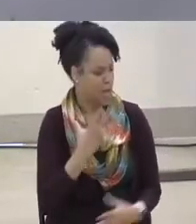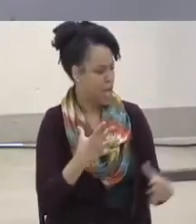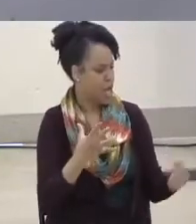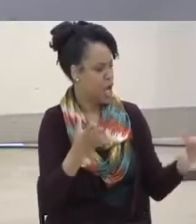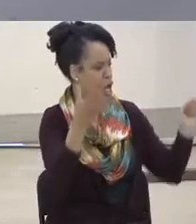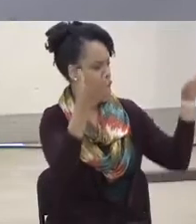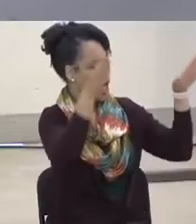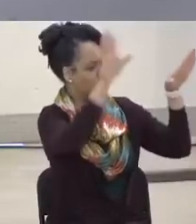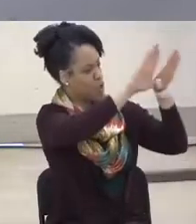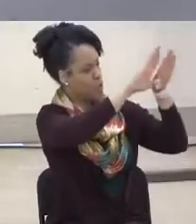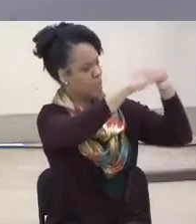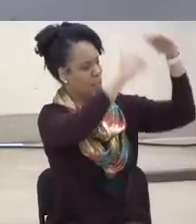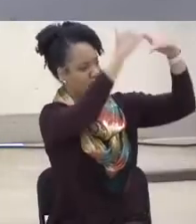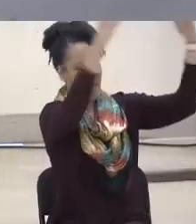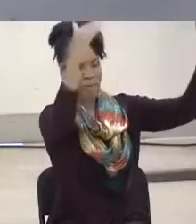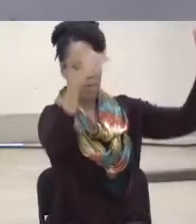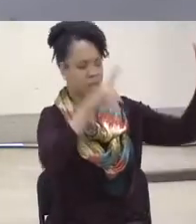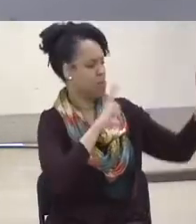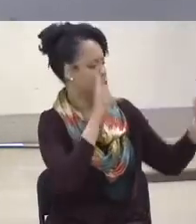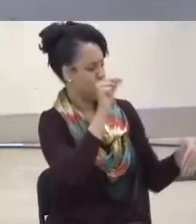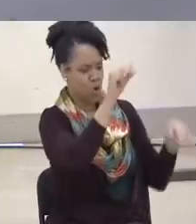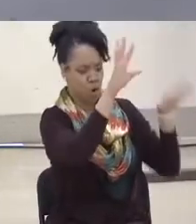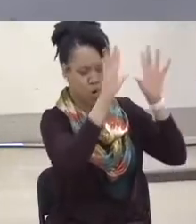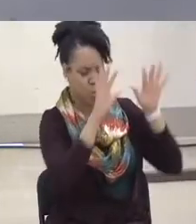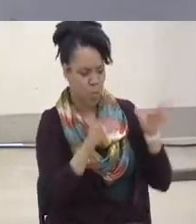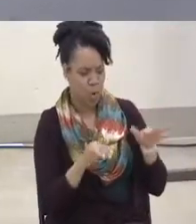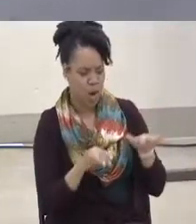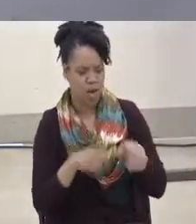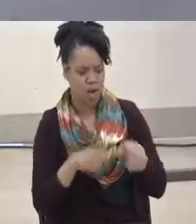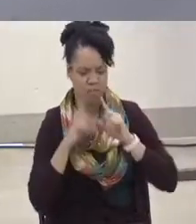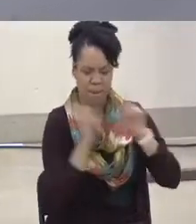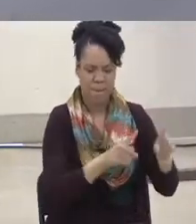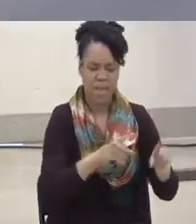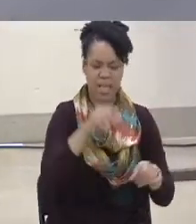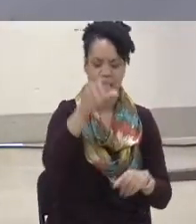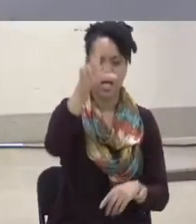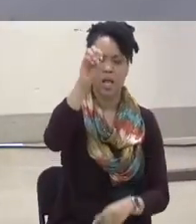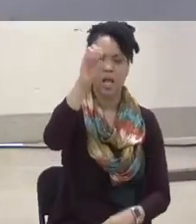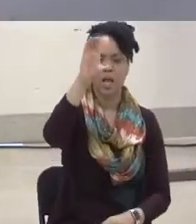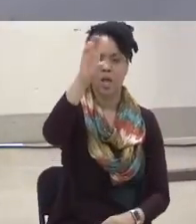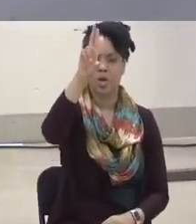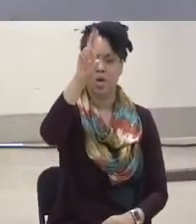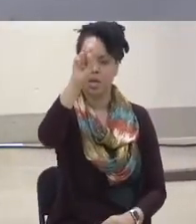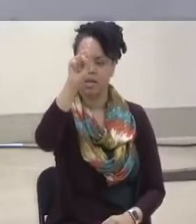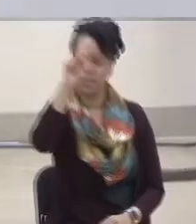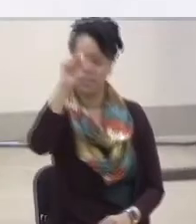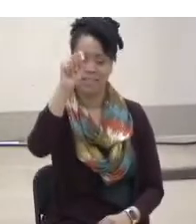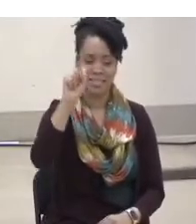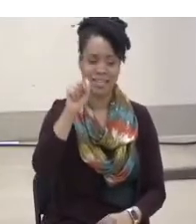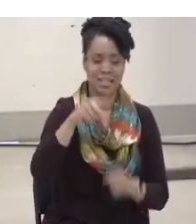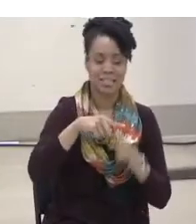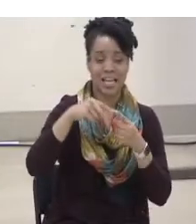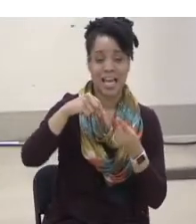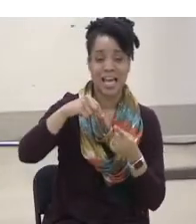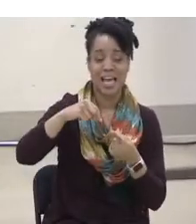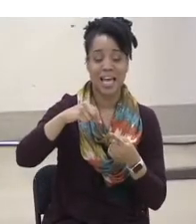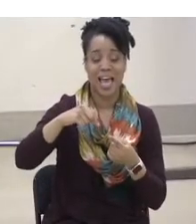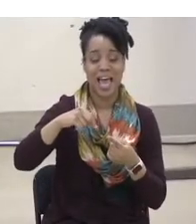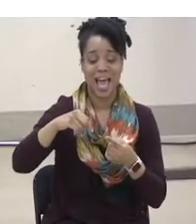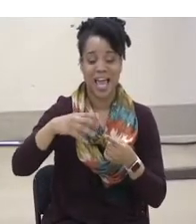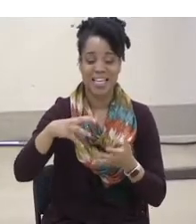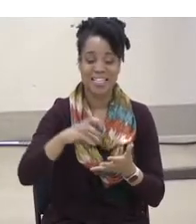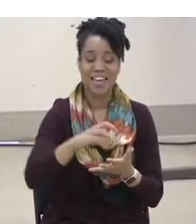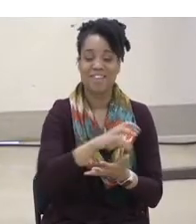no rain, or if I command the locusts to devour the land, or if I send pestilence among